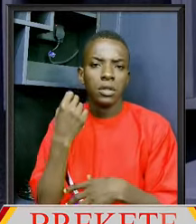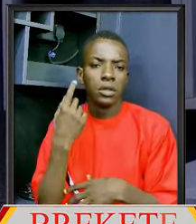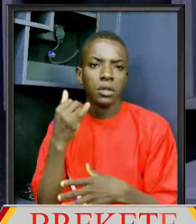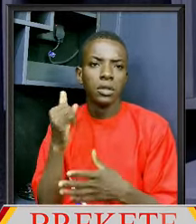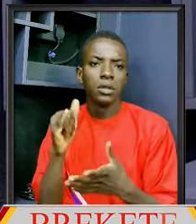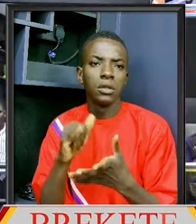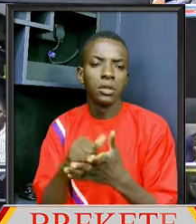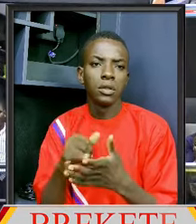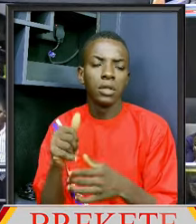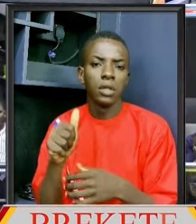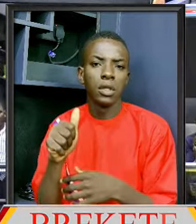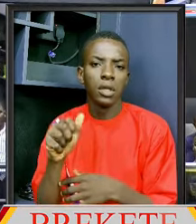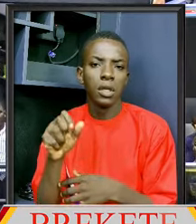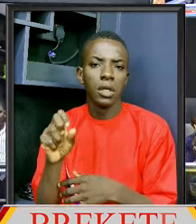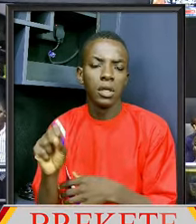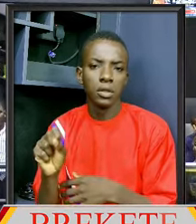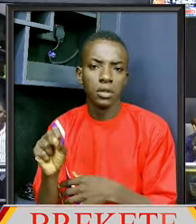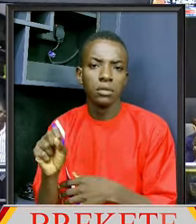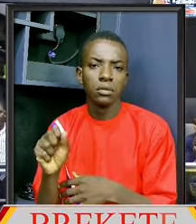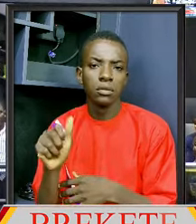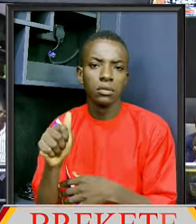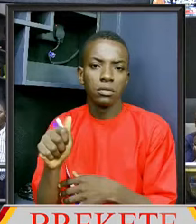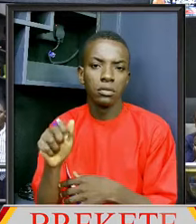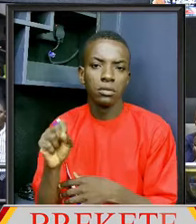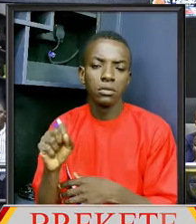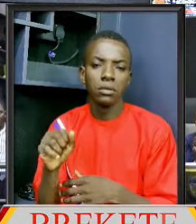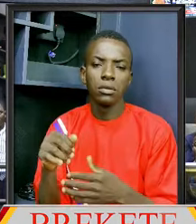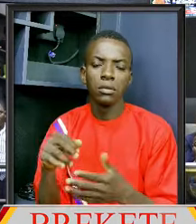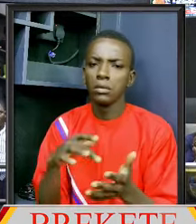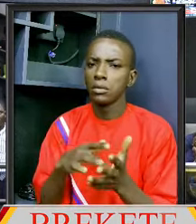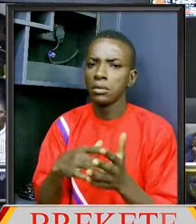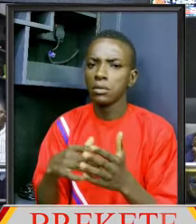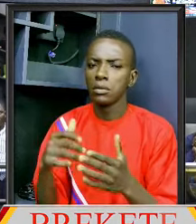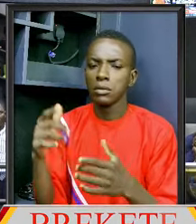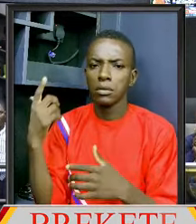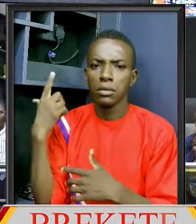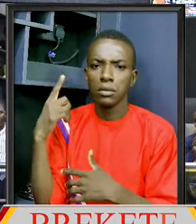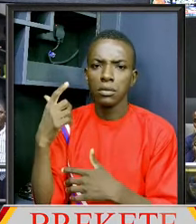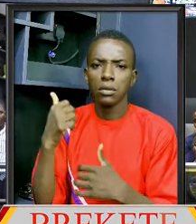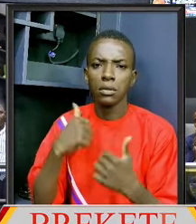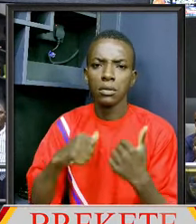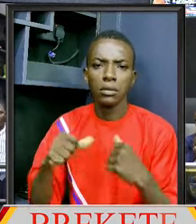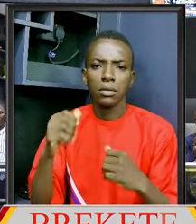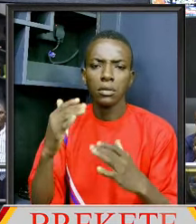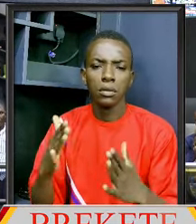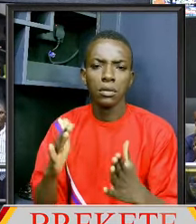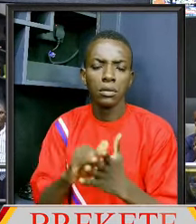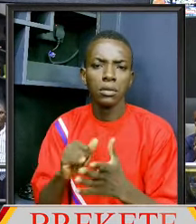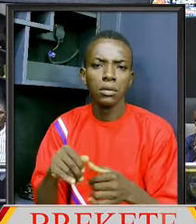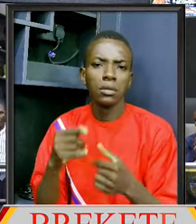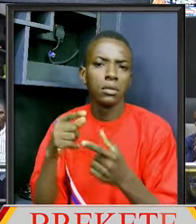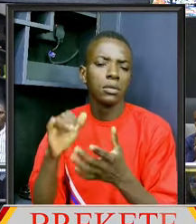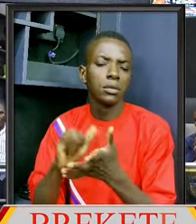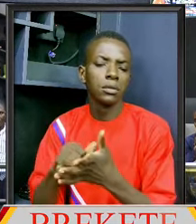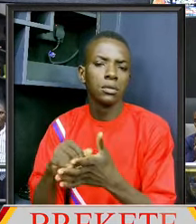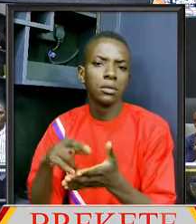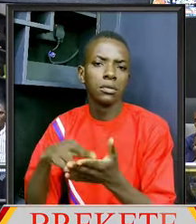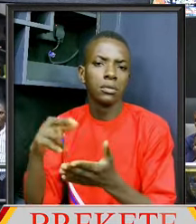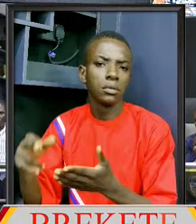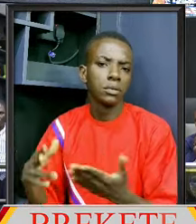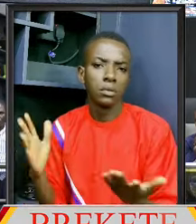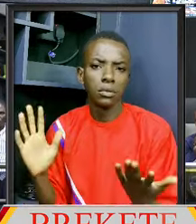one AS. Hi. So, and a medical lab scientist nine give that result.